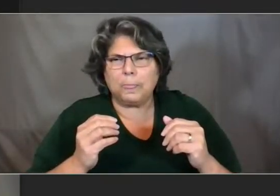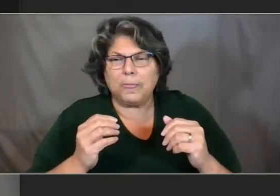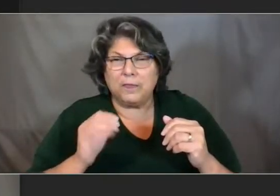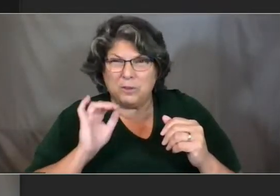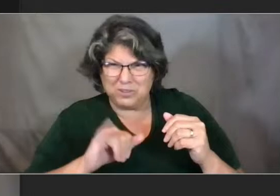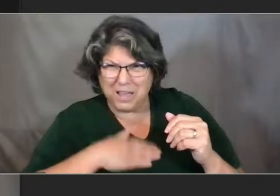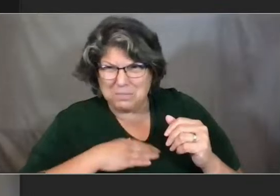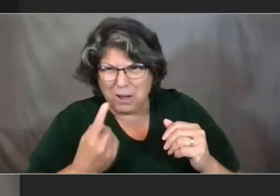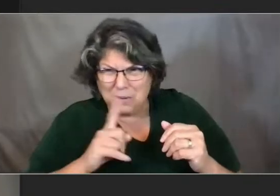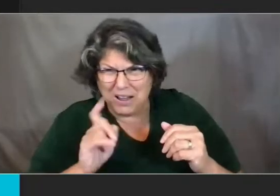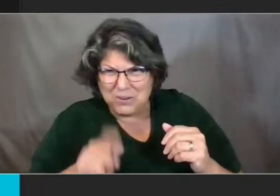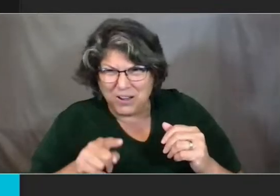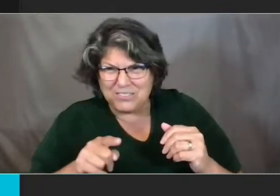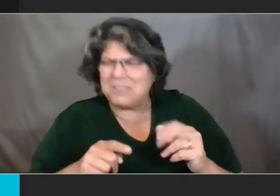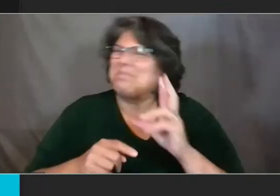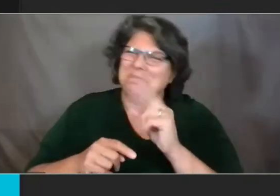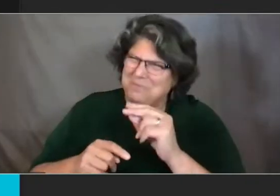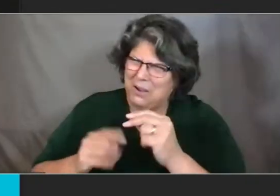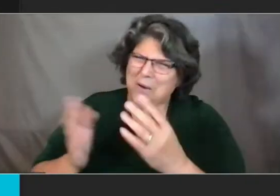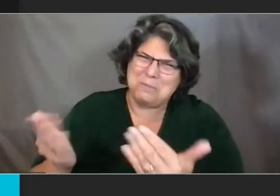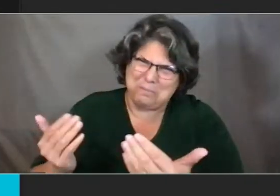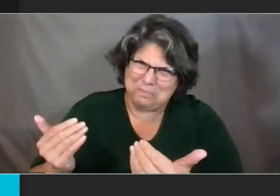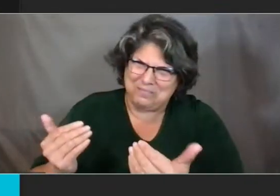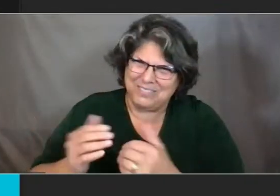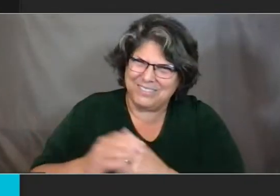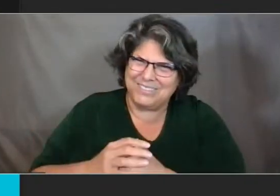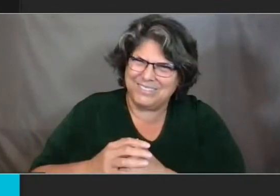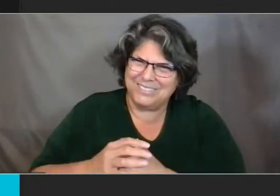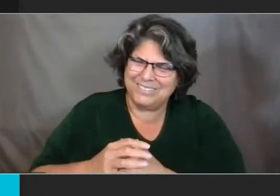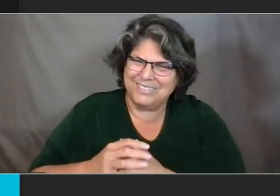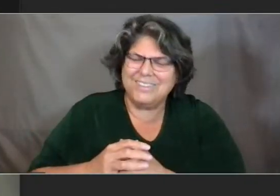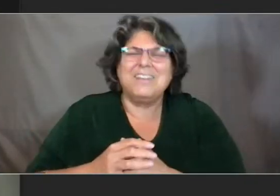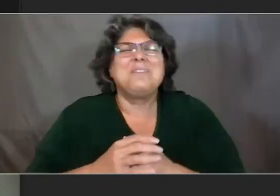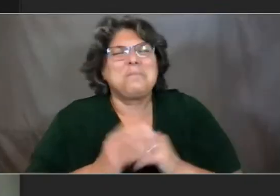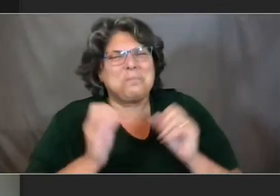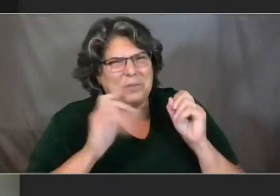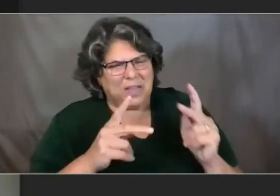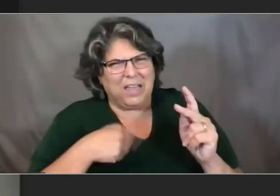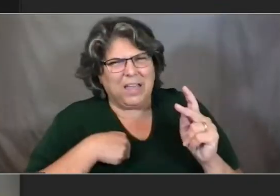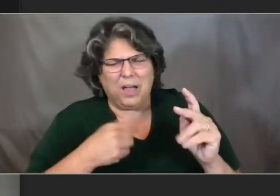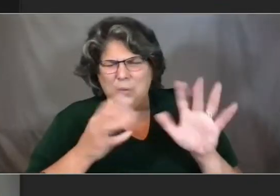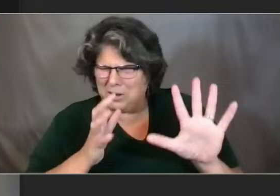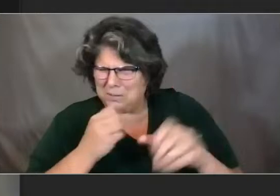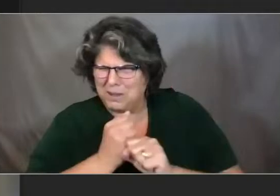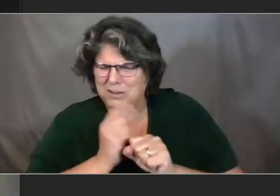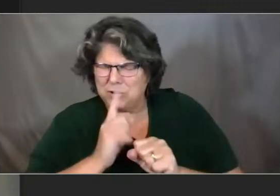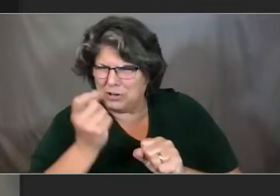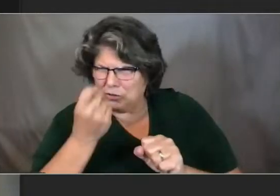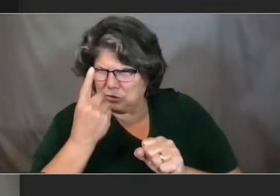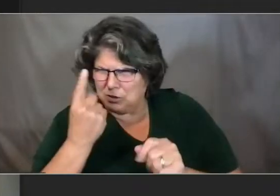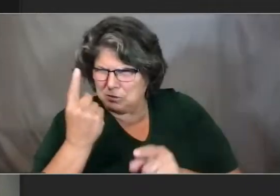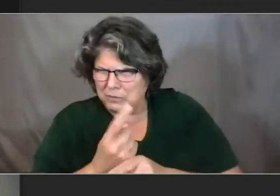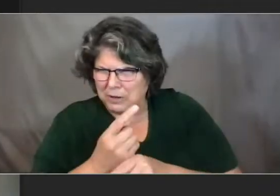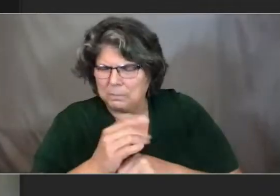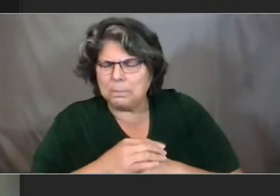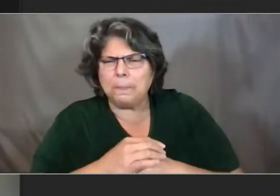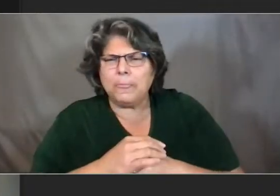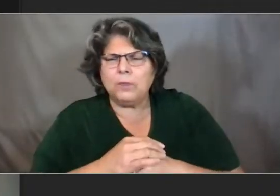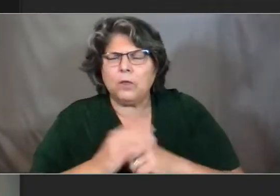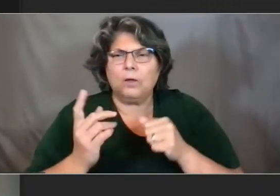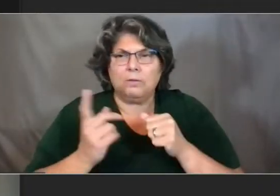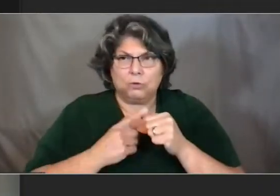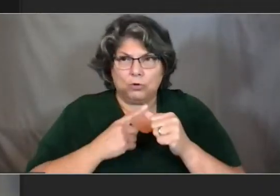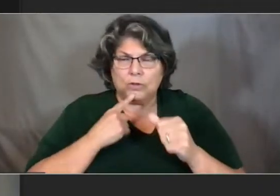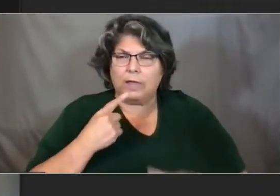one question? No. Okay. I just want to reconfirm something. In the beginning, OptumServe, if you